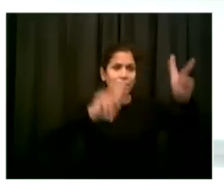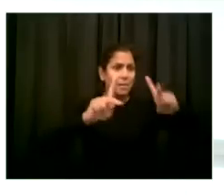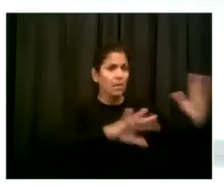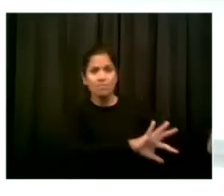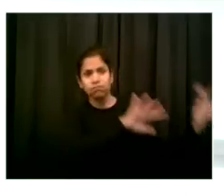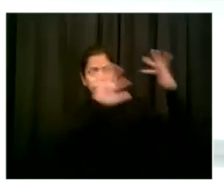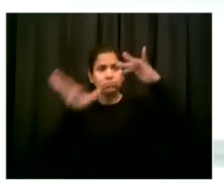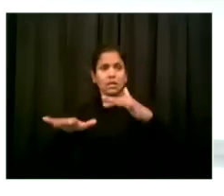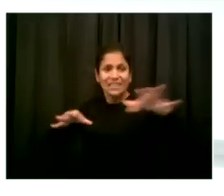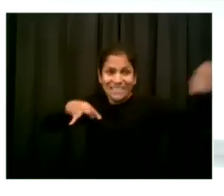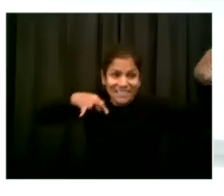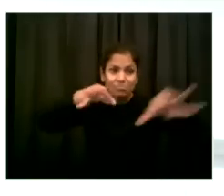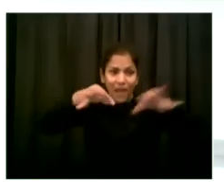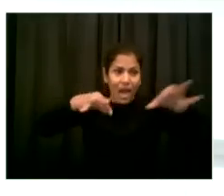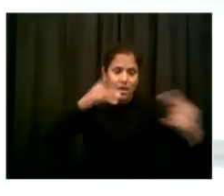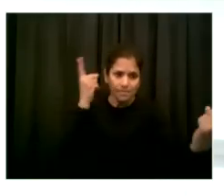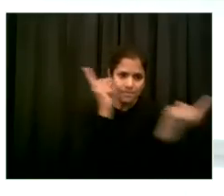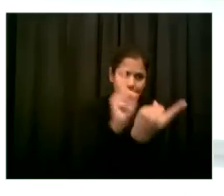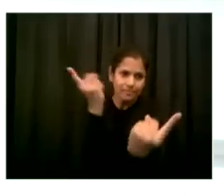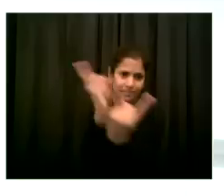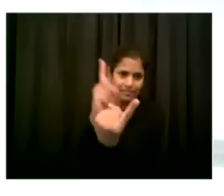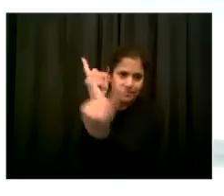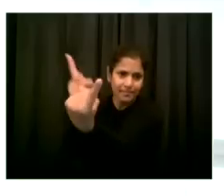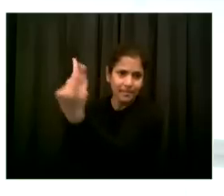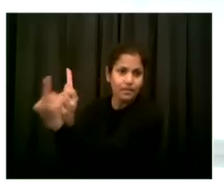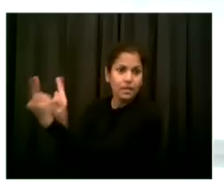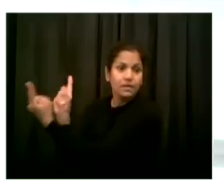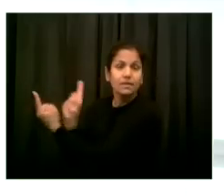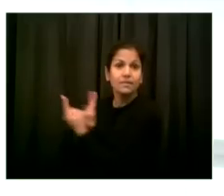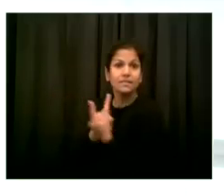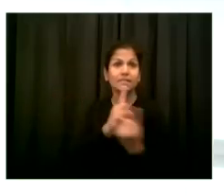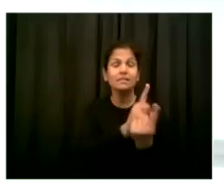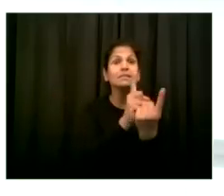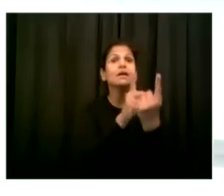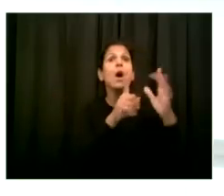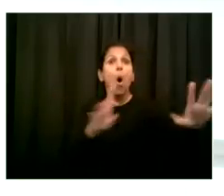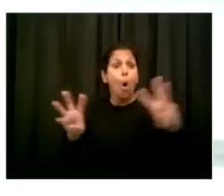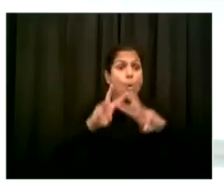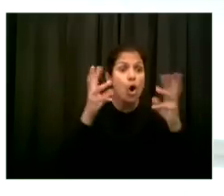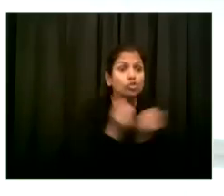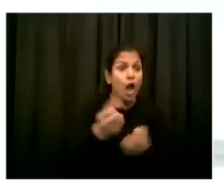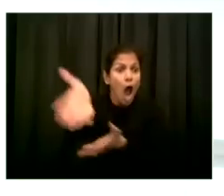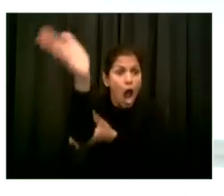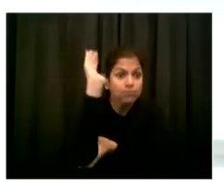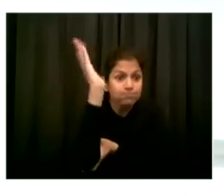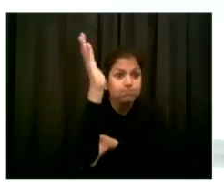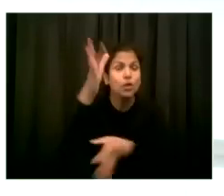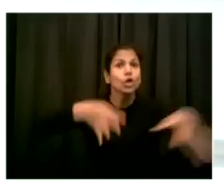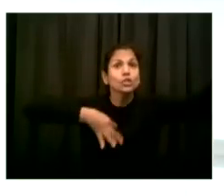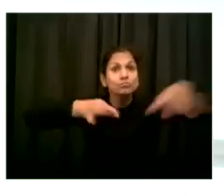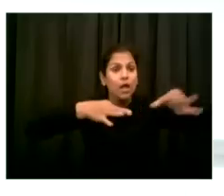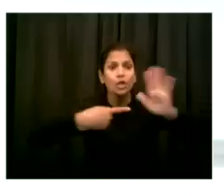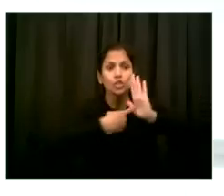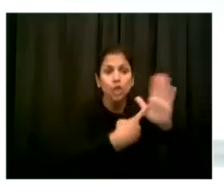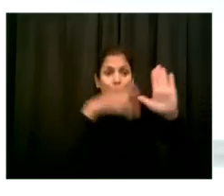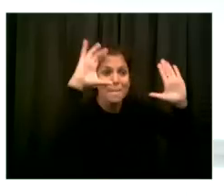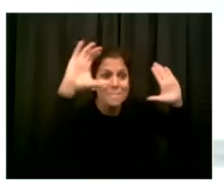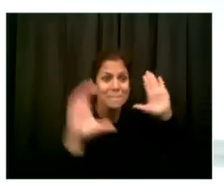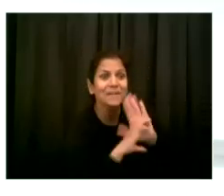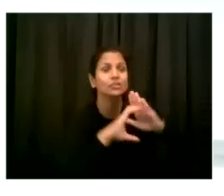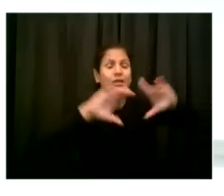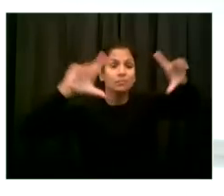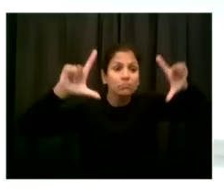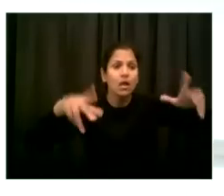to ensure that testing is as accessible and available as possible. And so, for example, the Test and Trace Corps has delivered